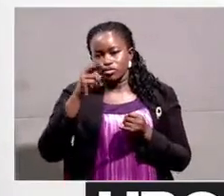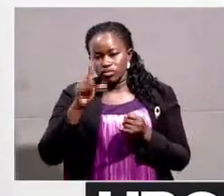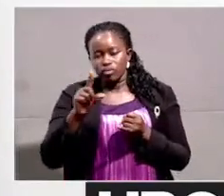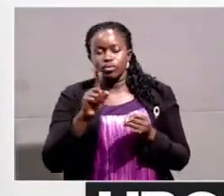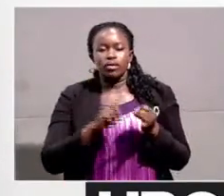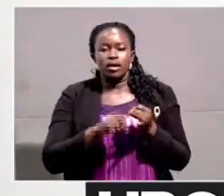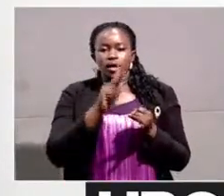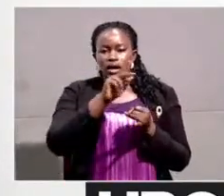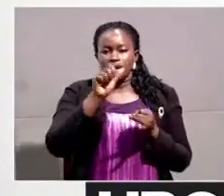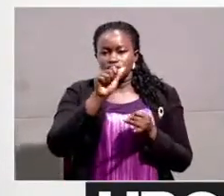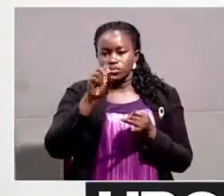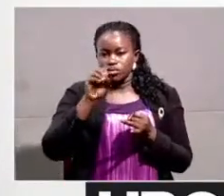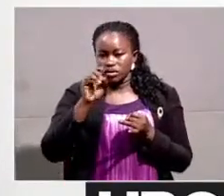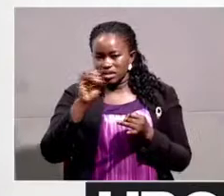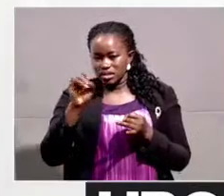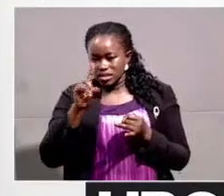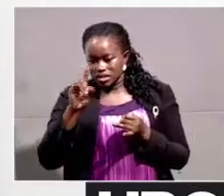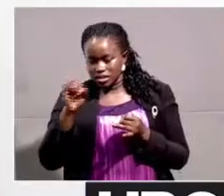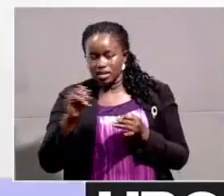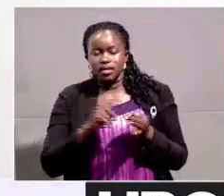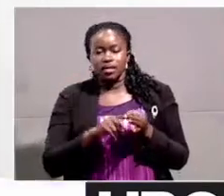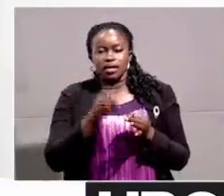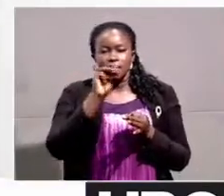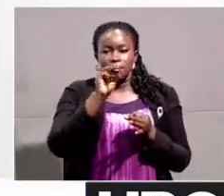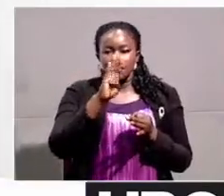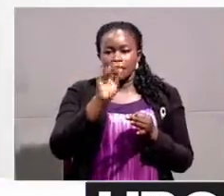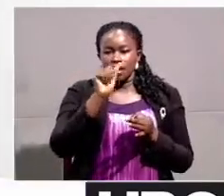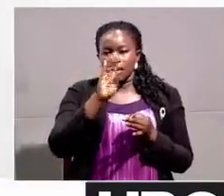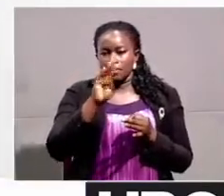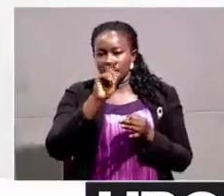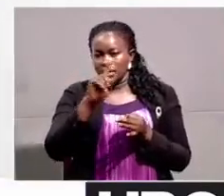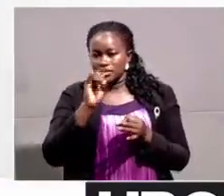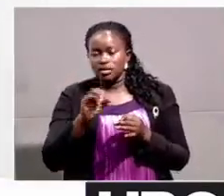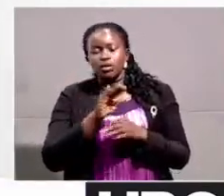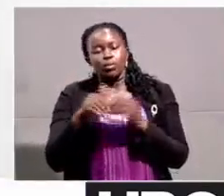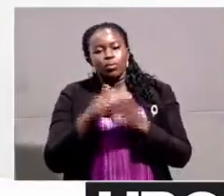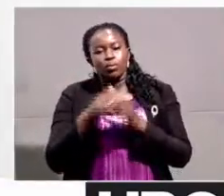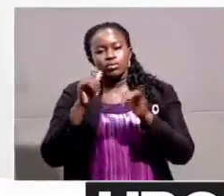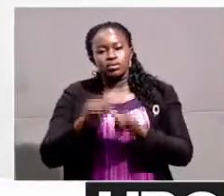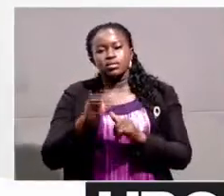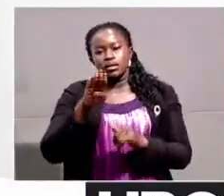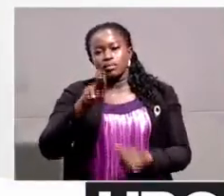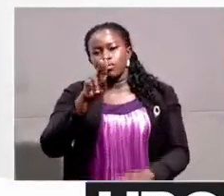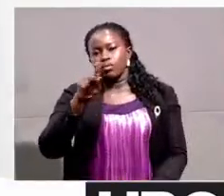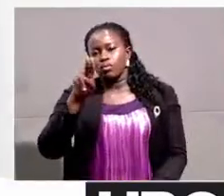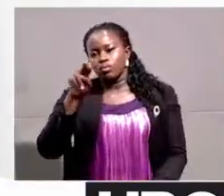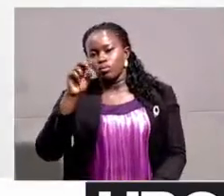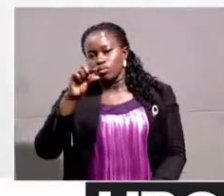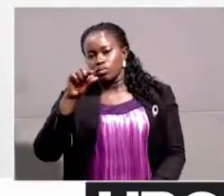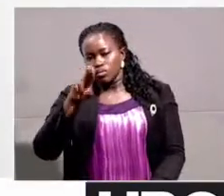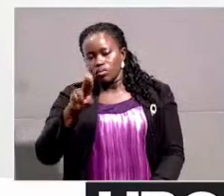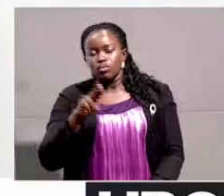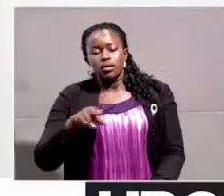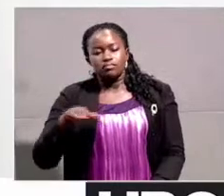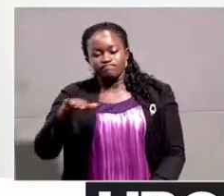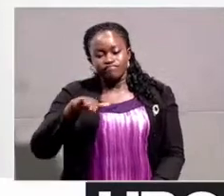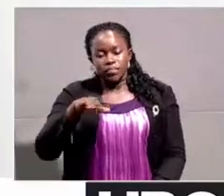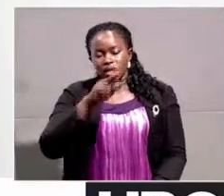Suleiman, Ayo Joshua, and Imbabas Jovia, residents of Ukungu in Ikira Division.